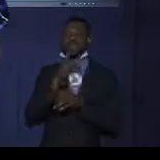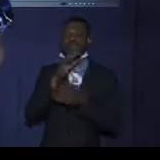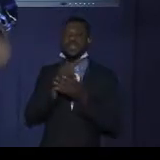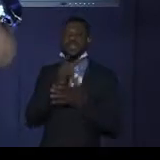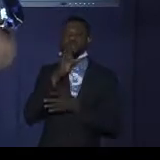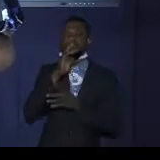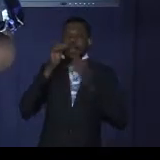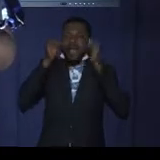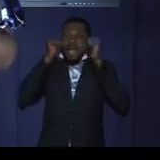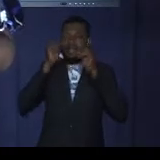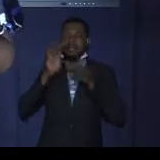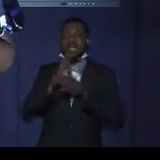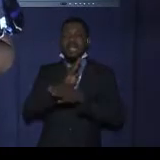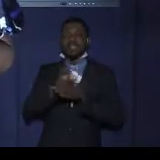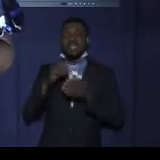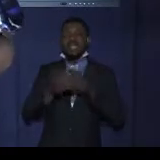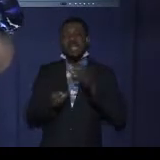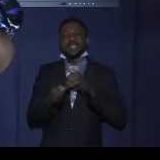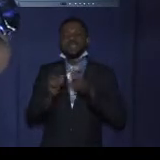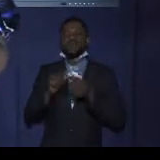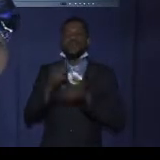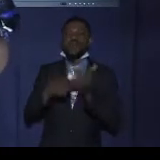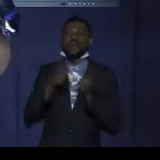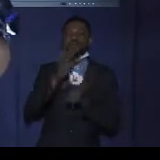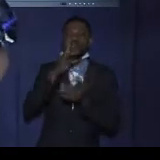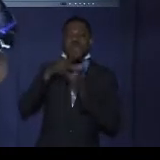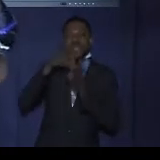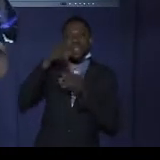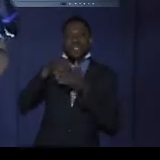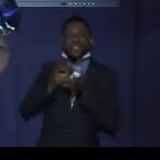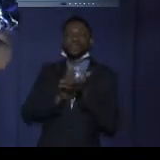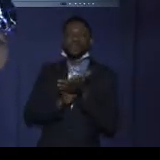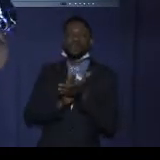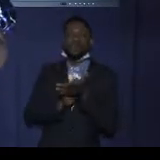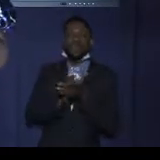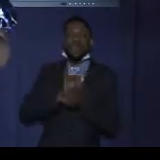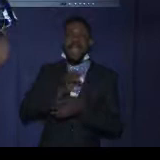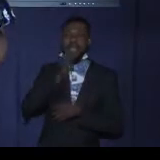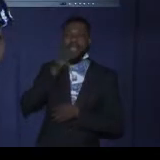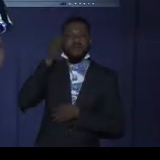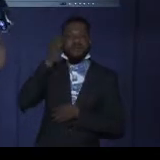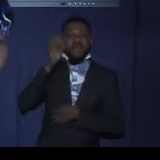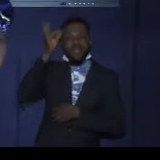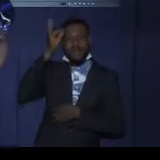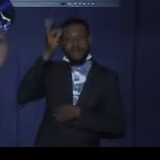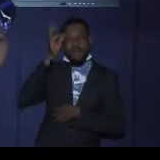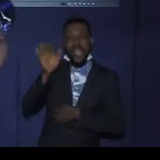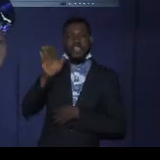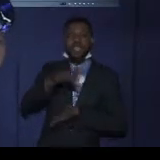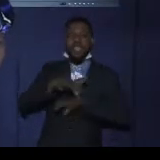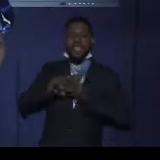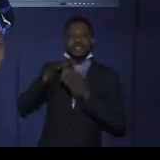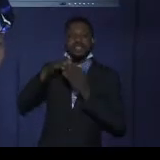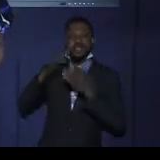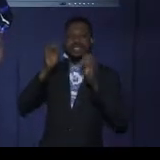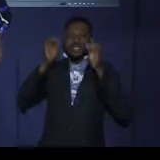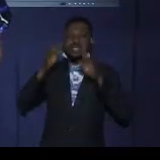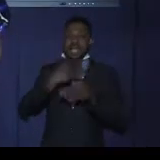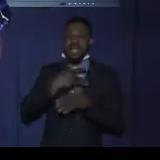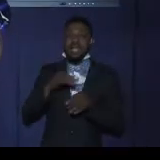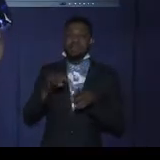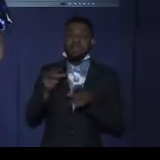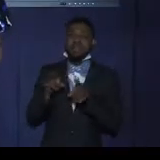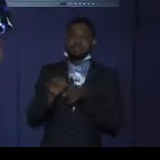to ensure that you are academically engaged in addition to what you're learning in school. I am Auntie Fumi, your English Studies